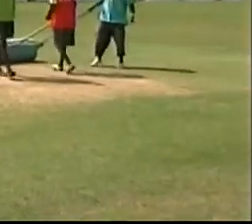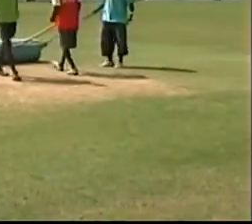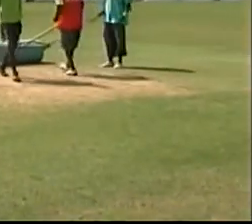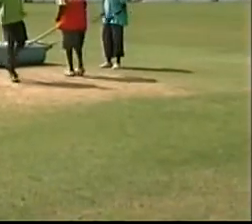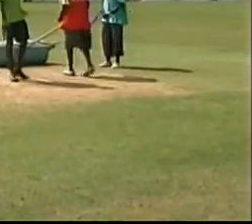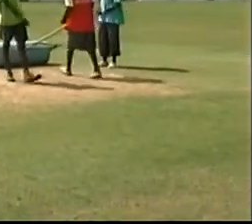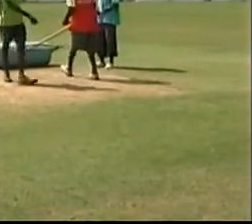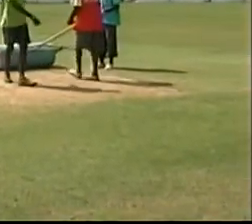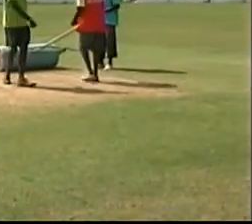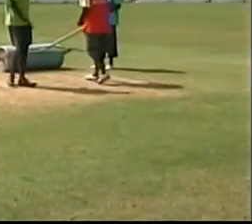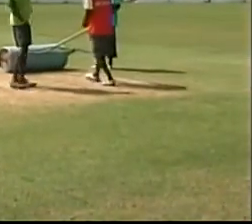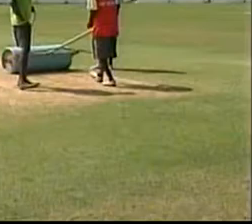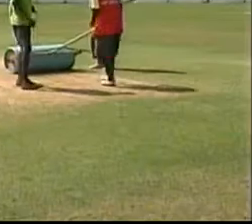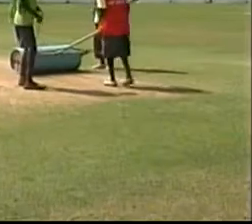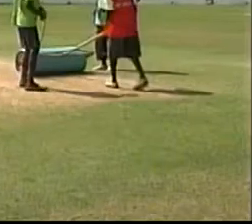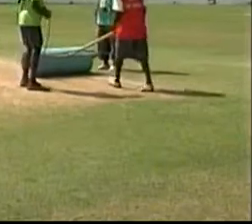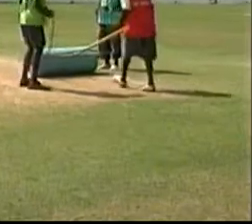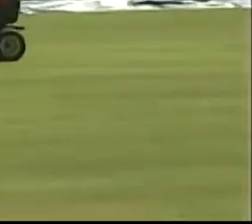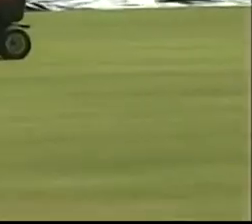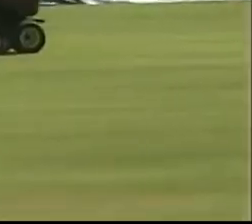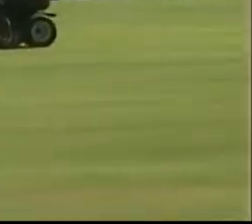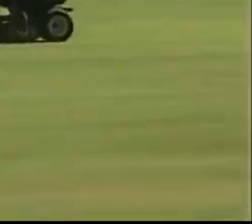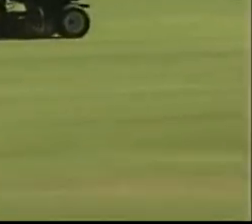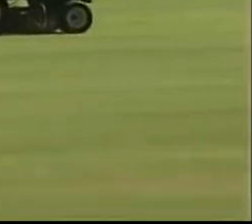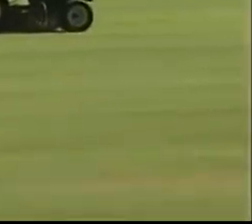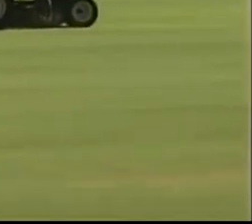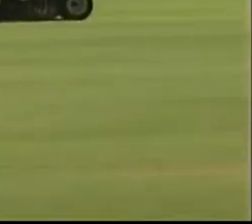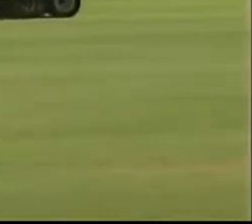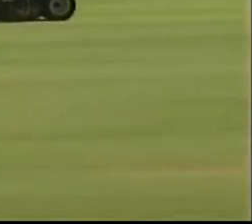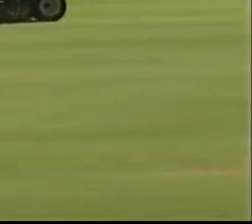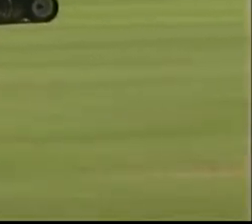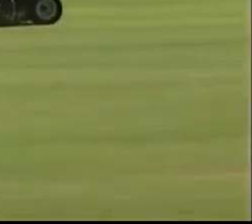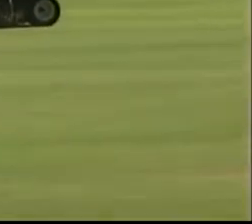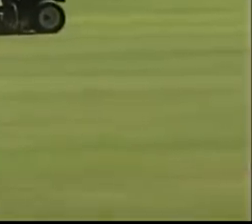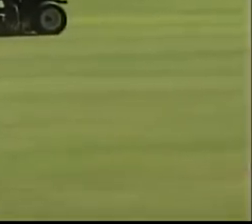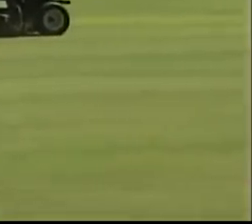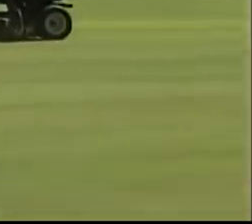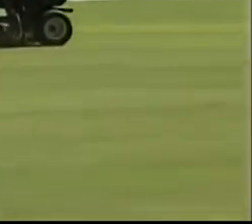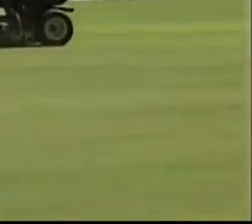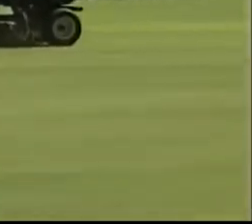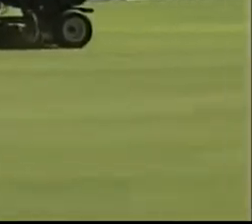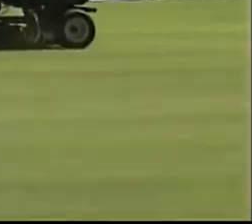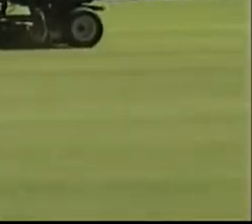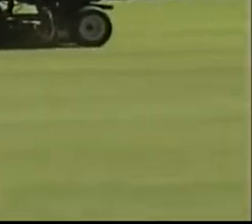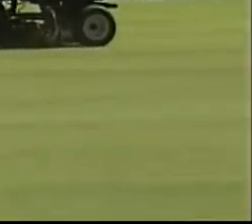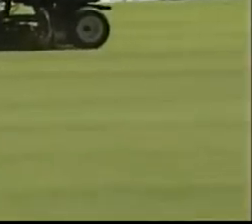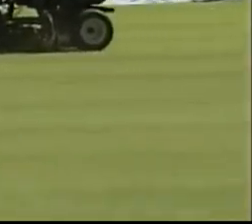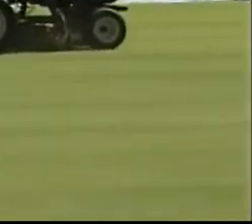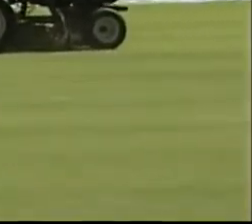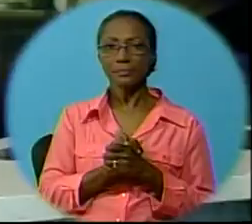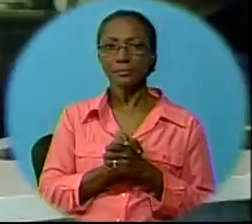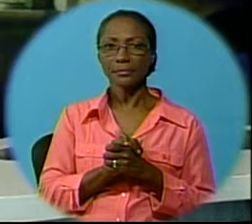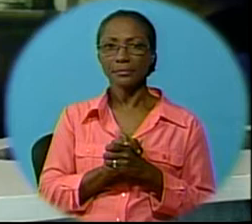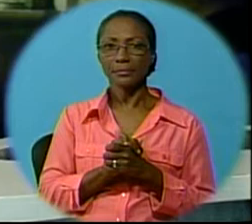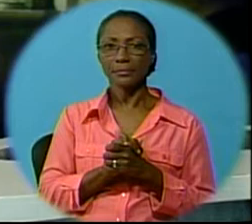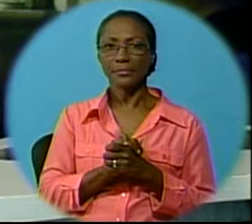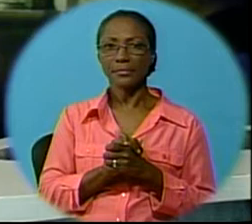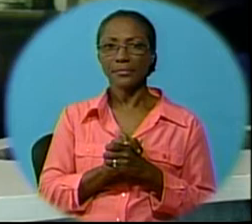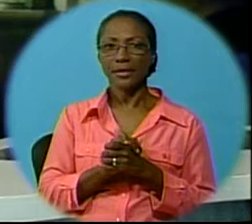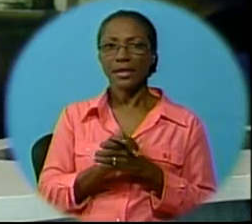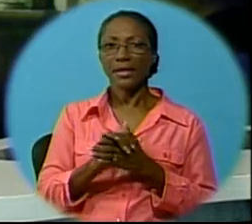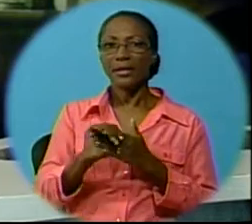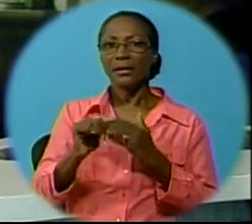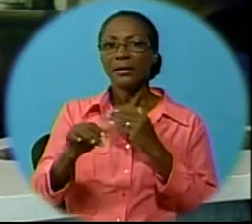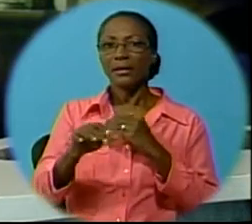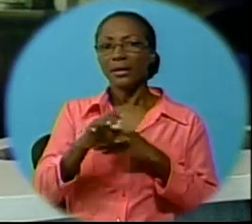grass. Cricket fans will also be curious to see what the new pitch will serve up over the next 4 days. And we can also tell you